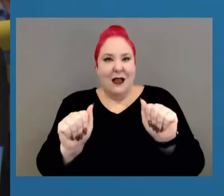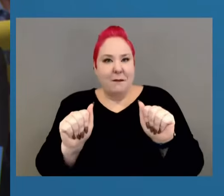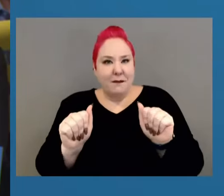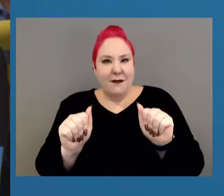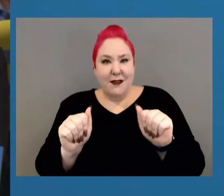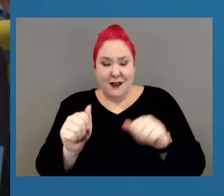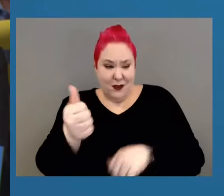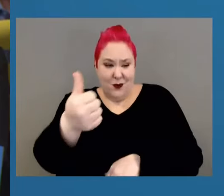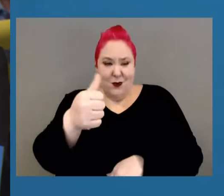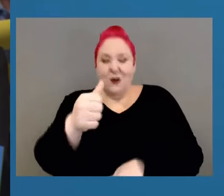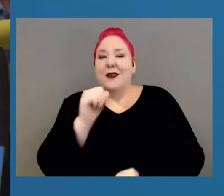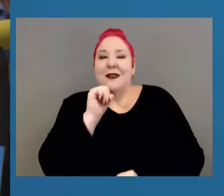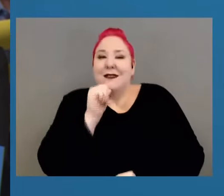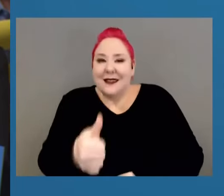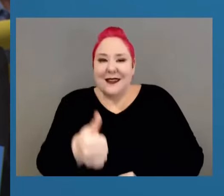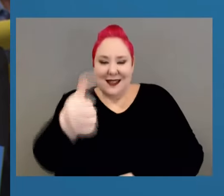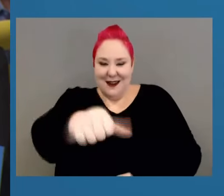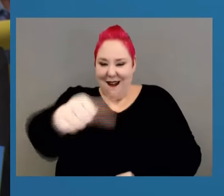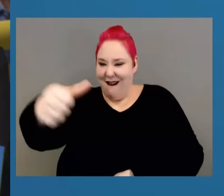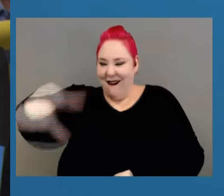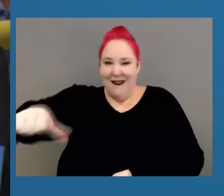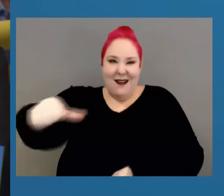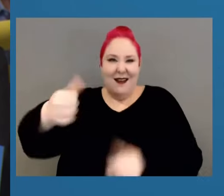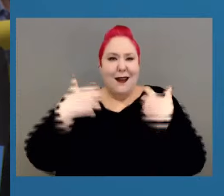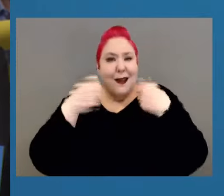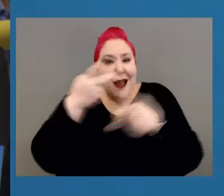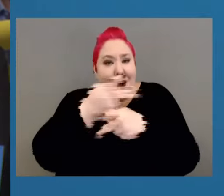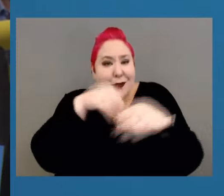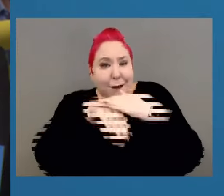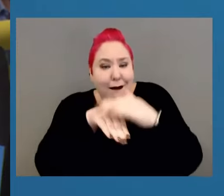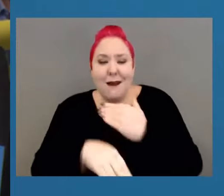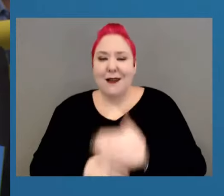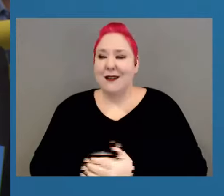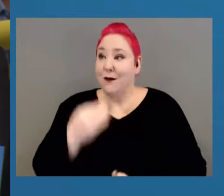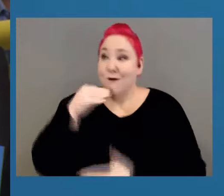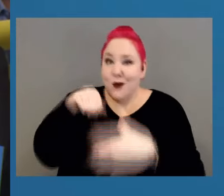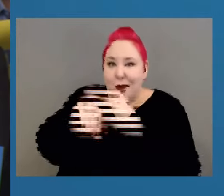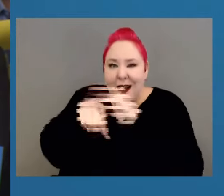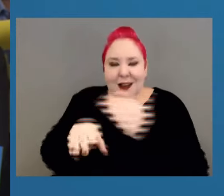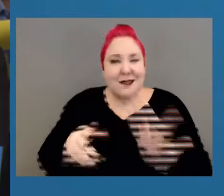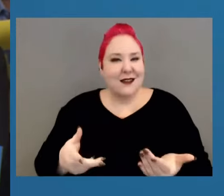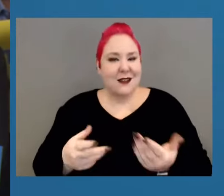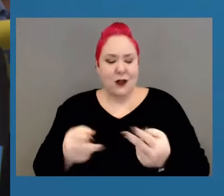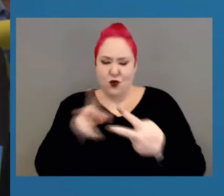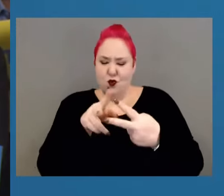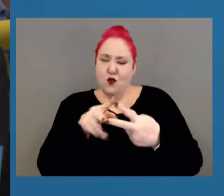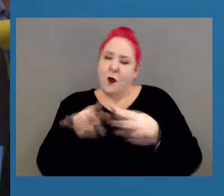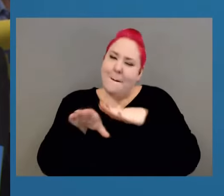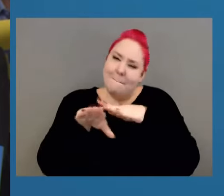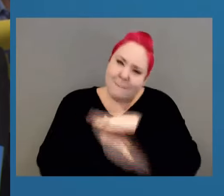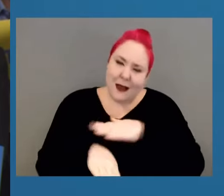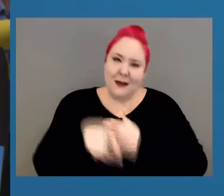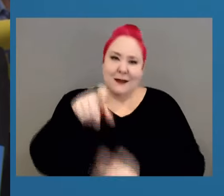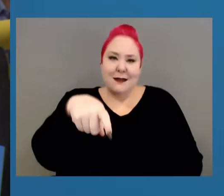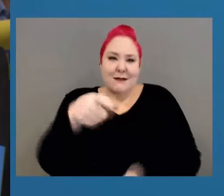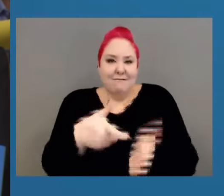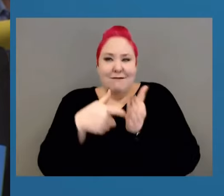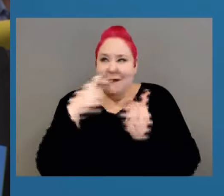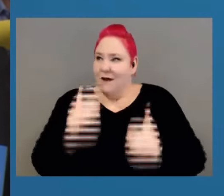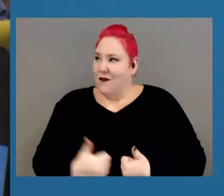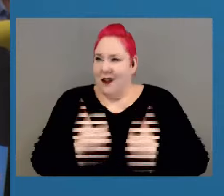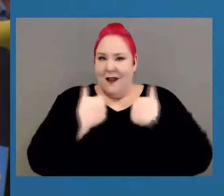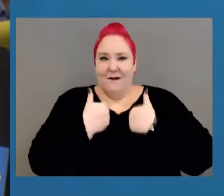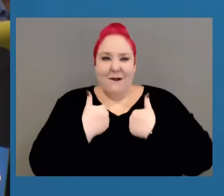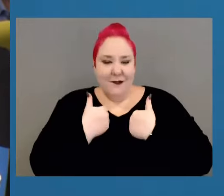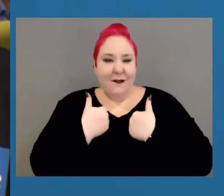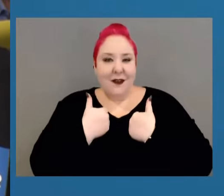people health care and food, two basic necessities of being alive.